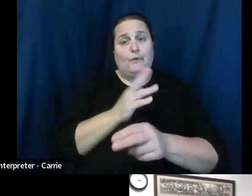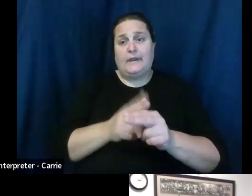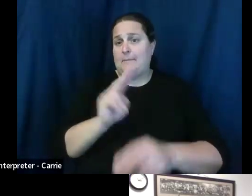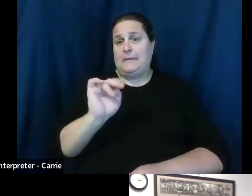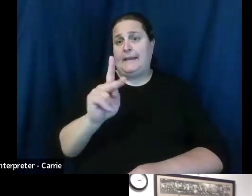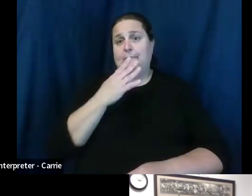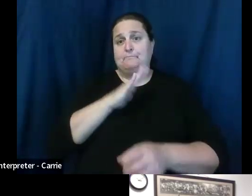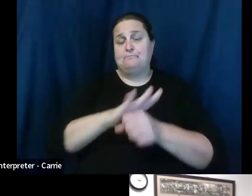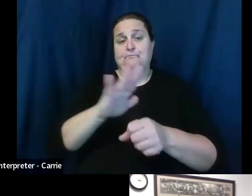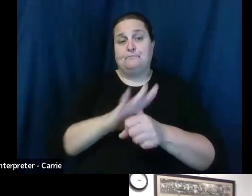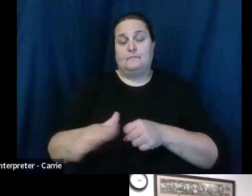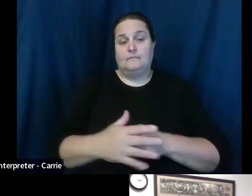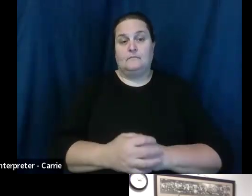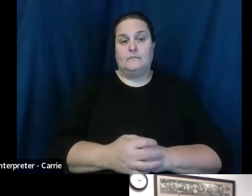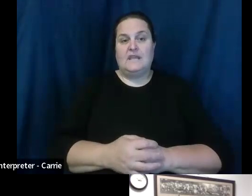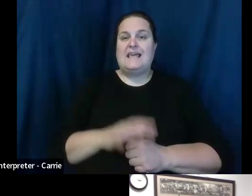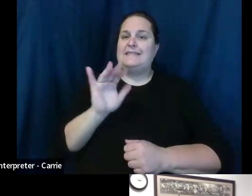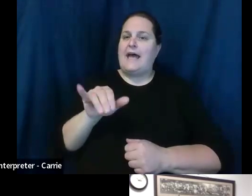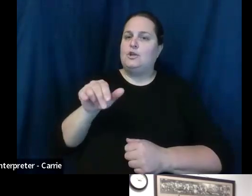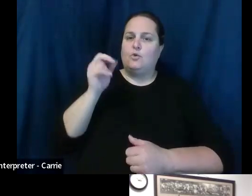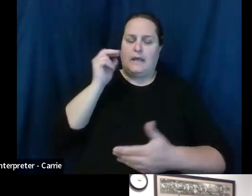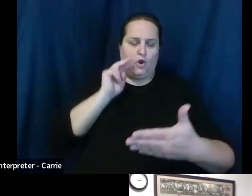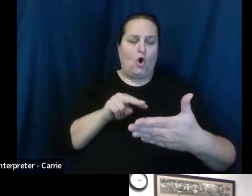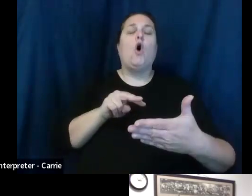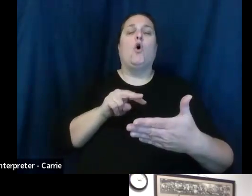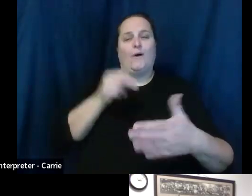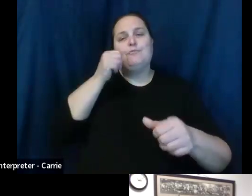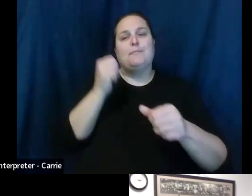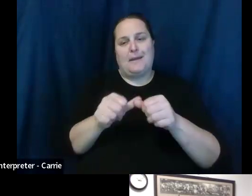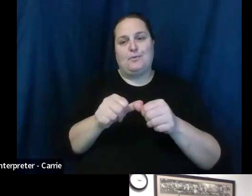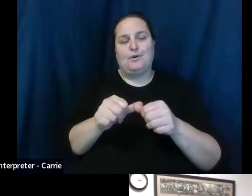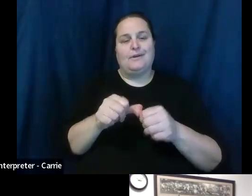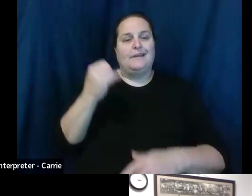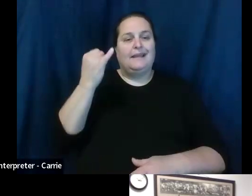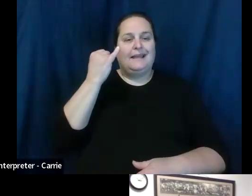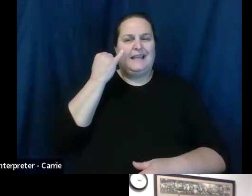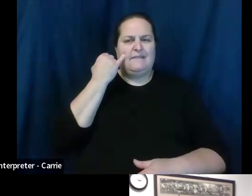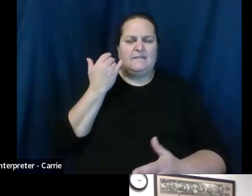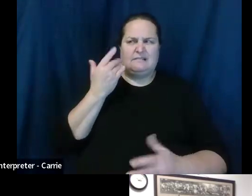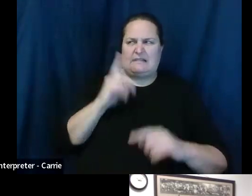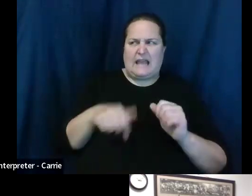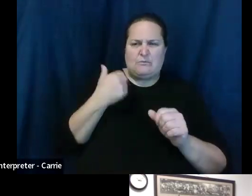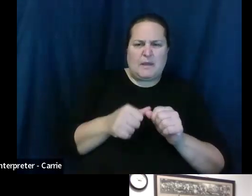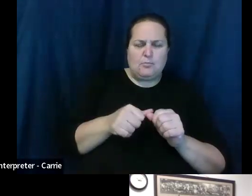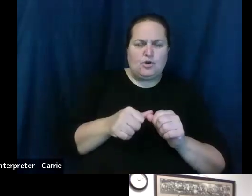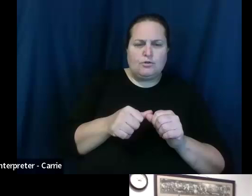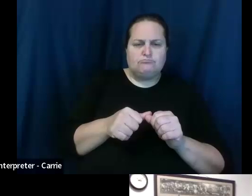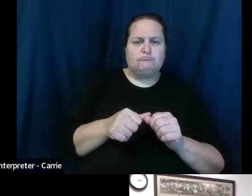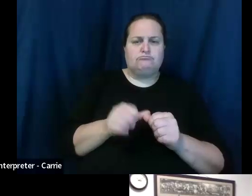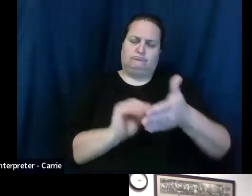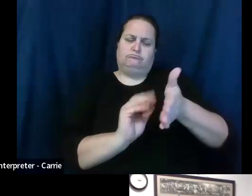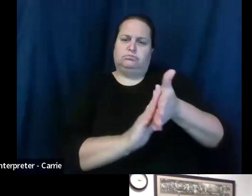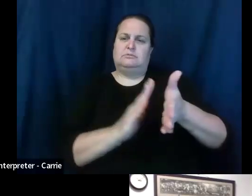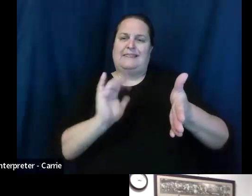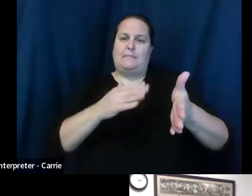fine. That's mostly just so you have that reference information. So if you're ever unsure, can't remember, whatever, you have my name and you